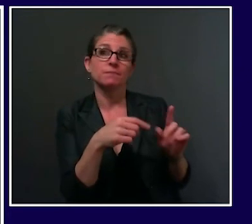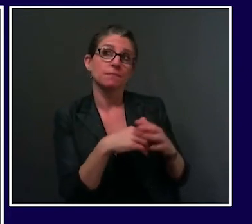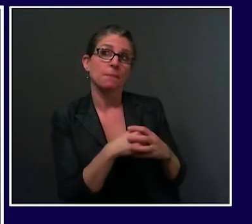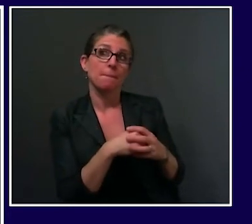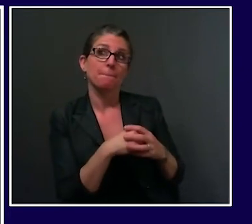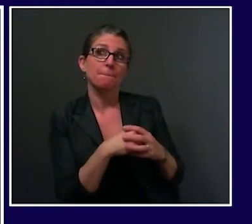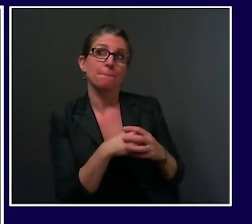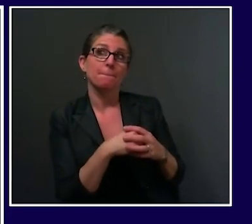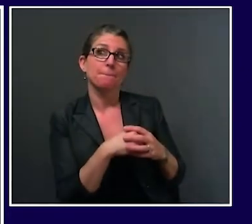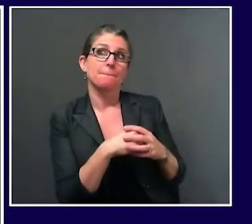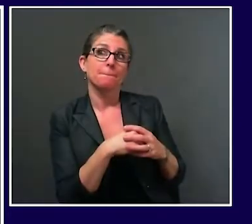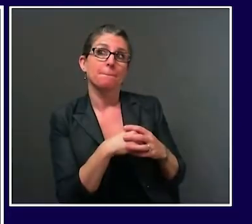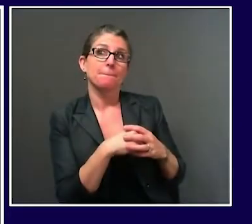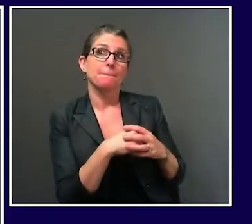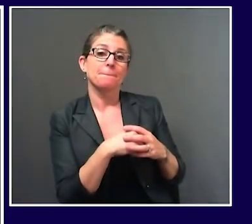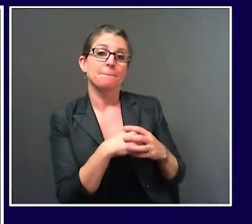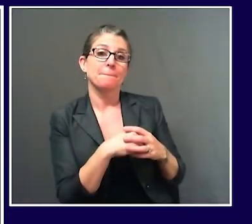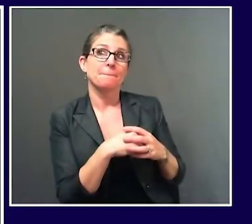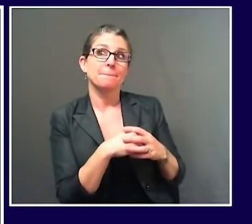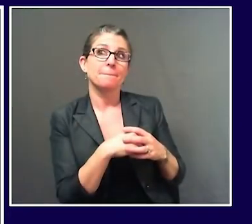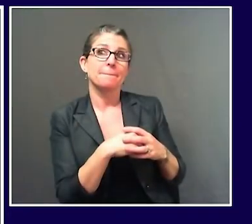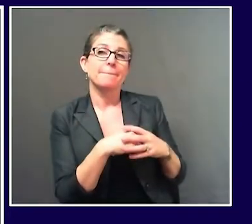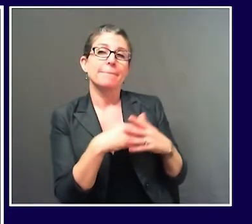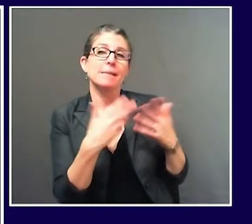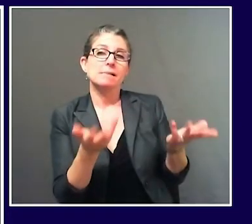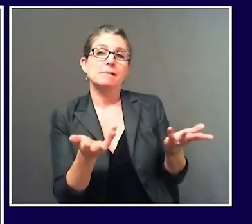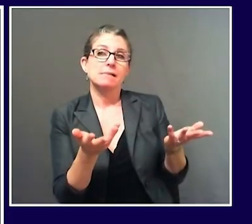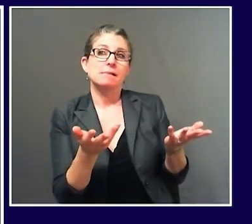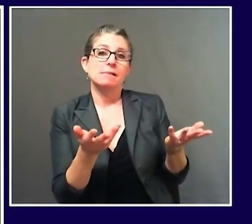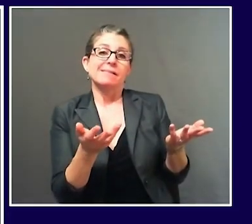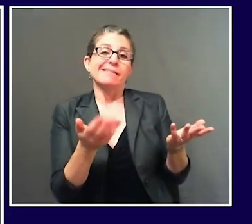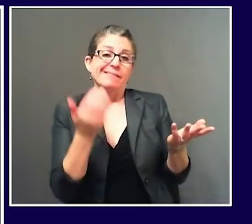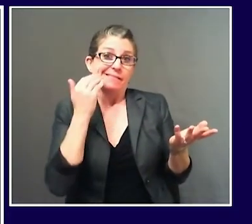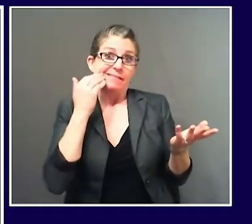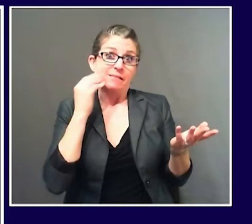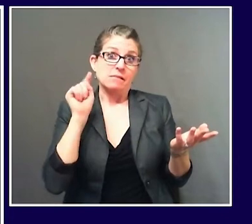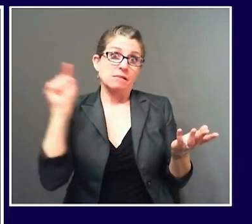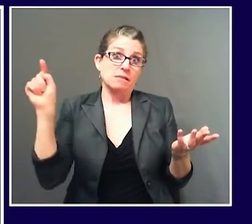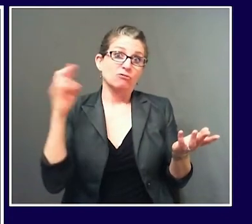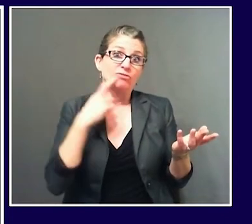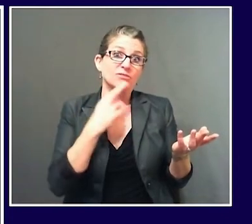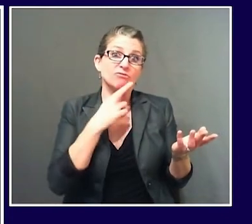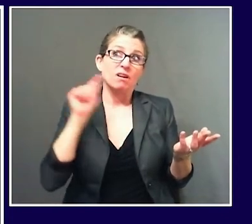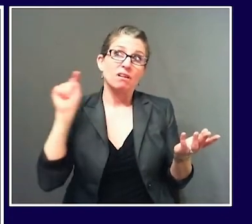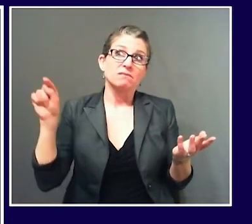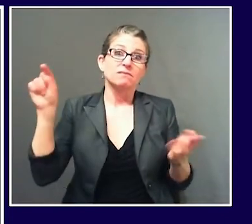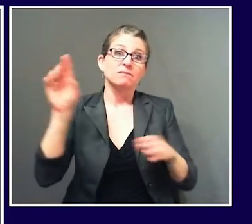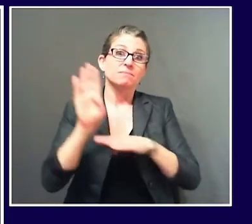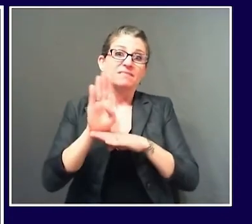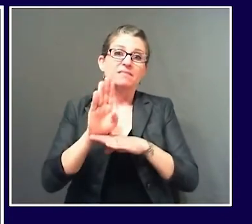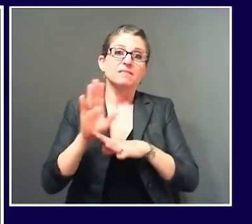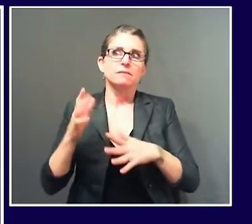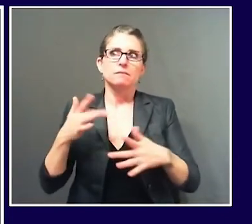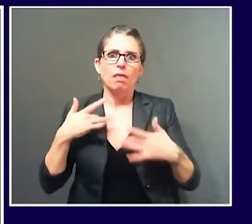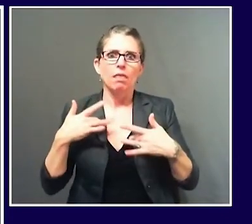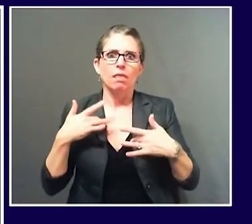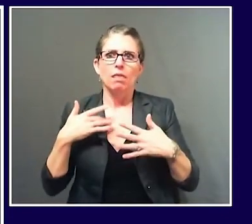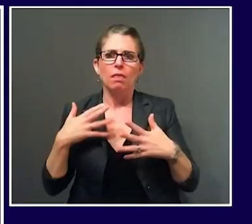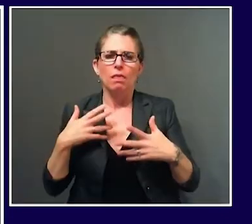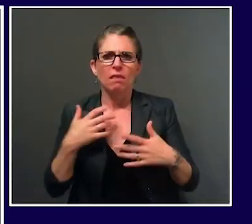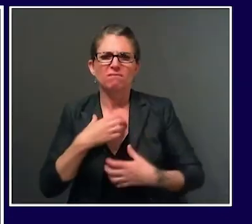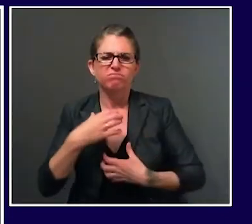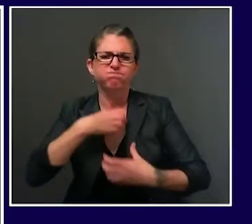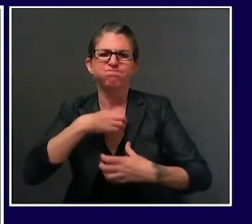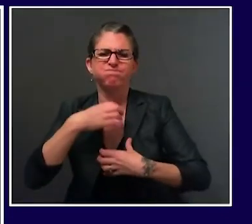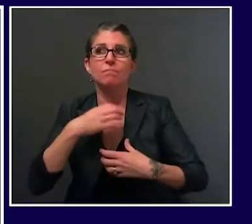I'm sure you're aware of all the complaints by the restaurant people, just a few days before they were geared to open up, and here, there's